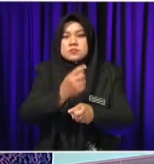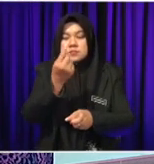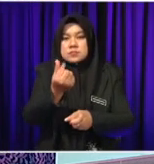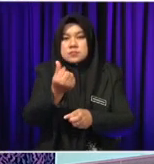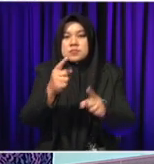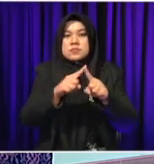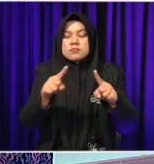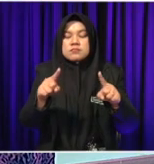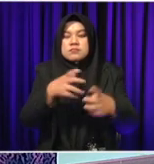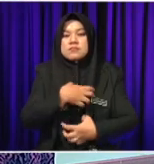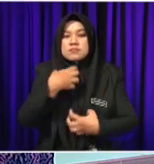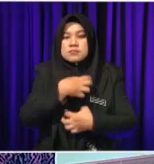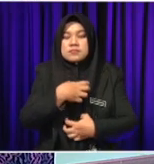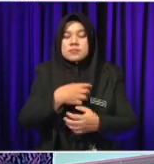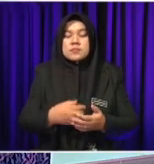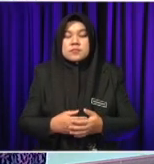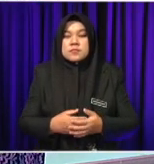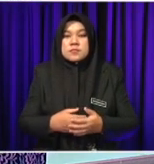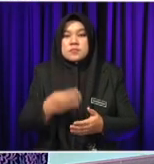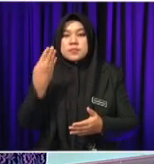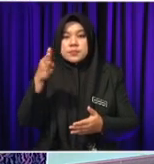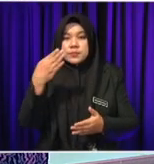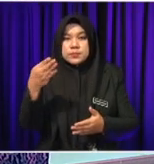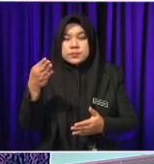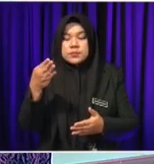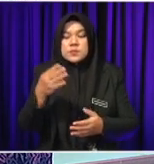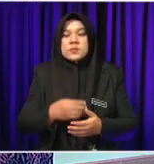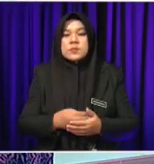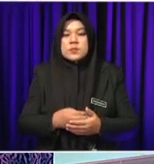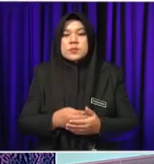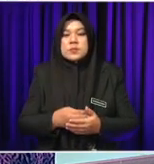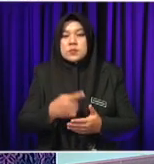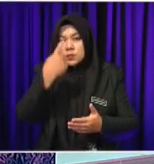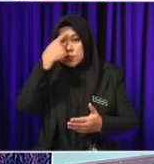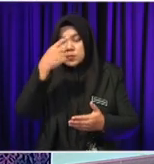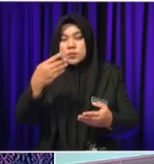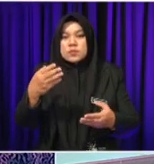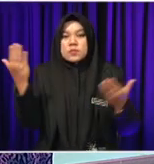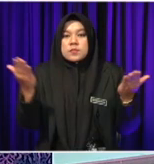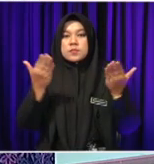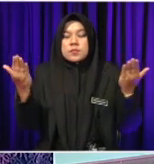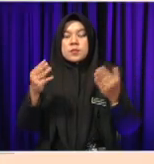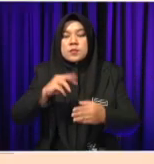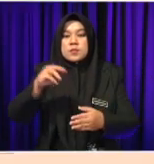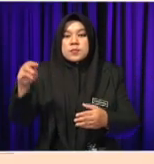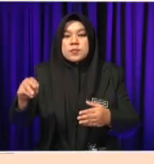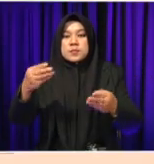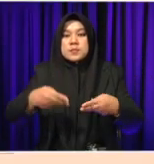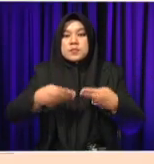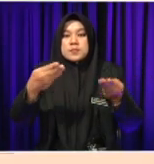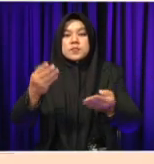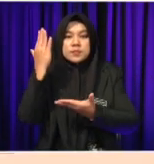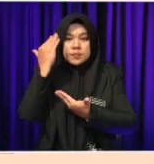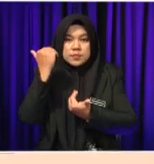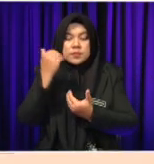to be fun. Last but not least will be blue colour, which is to encourage students giving their wish